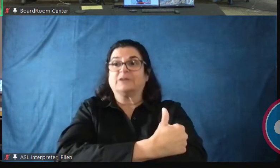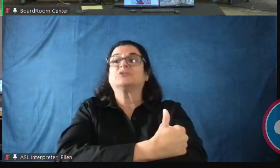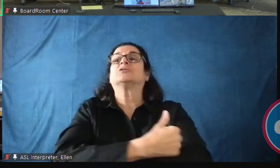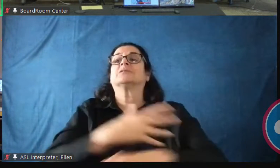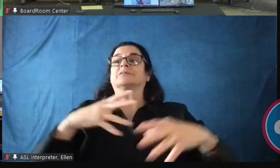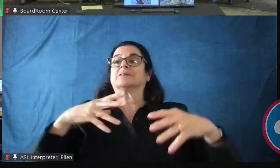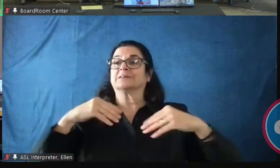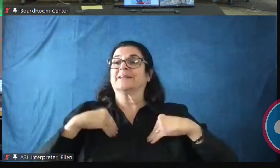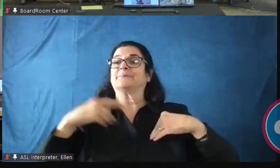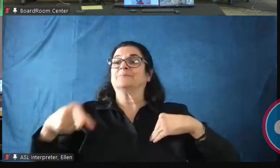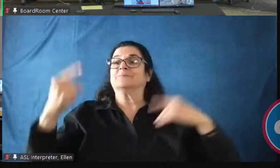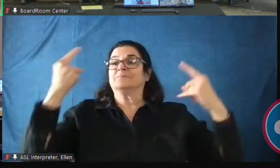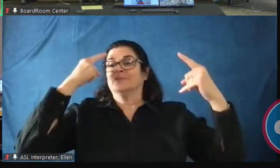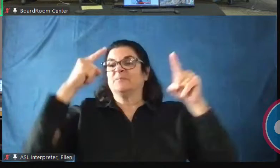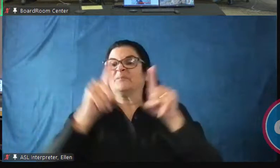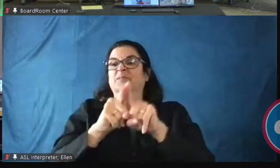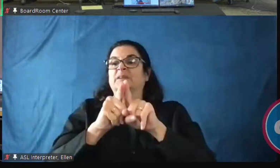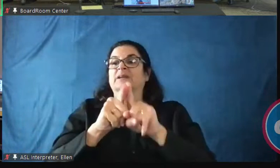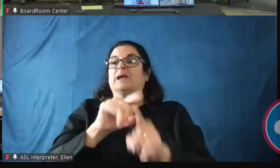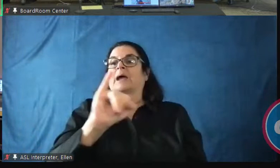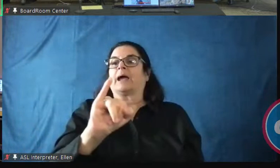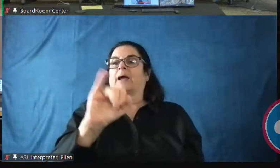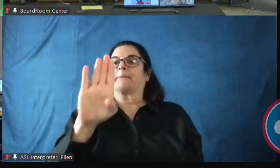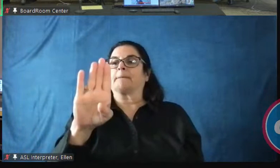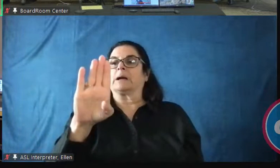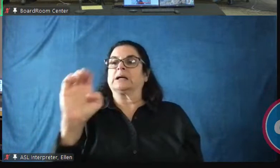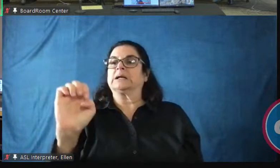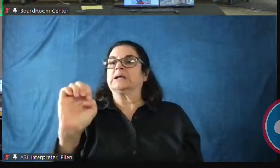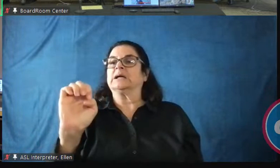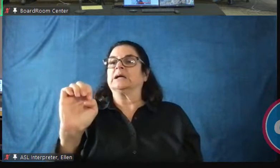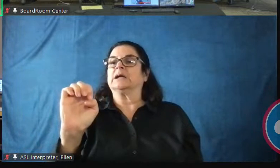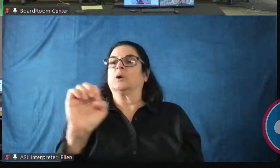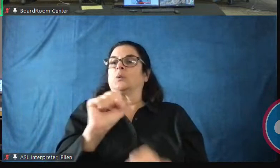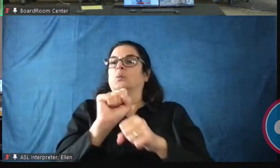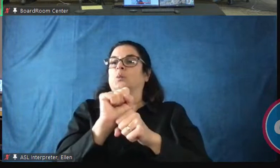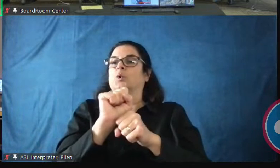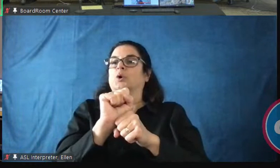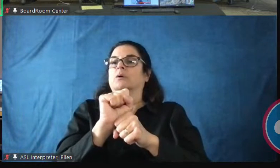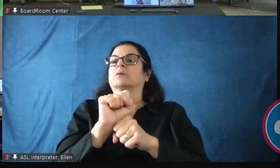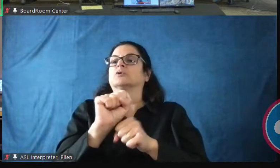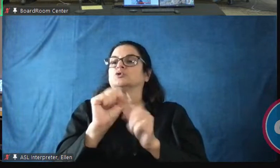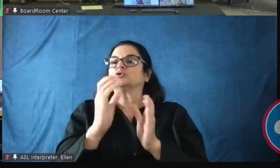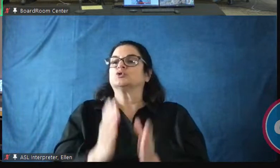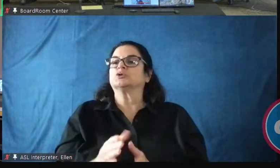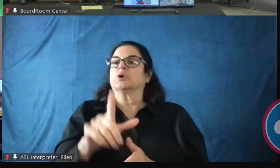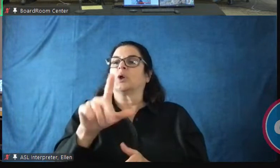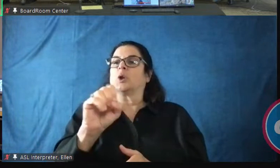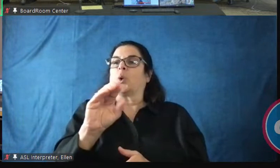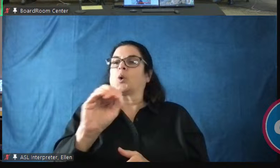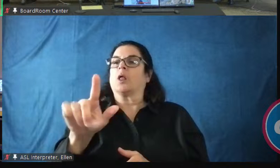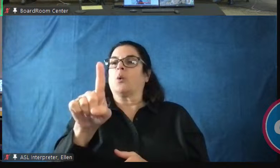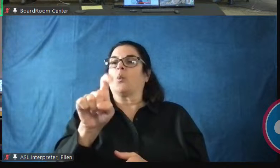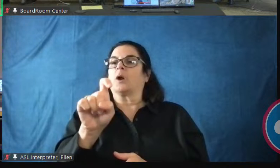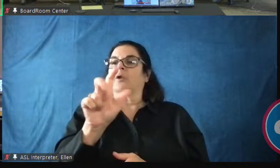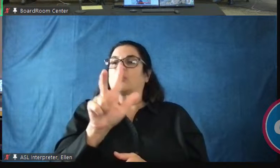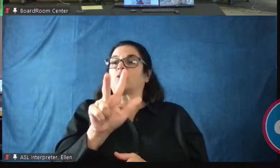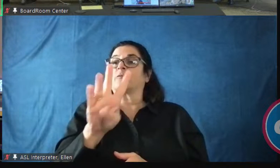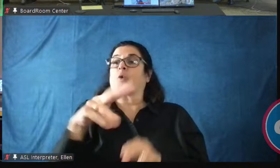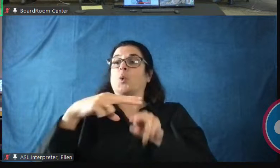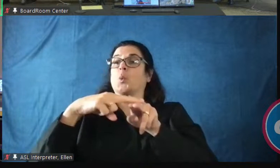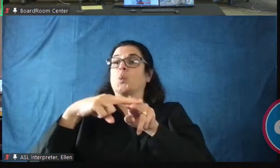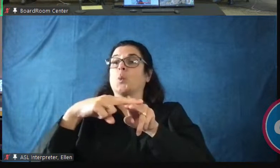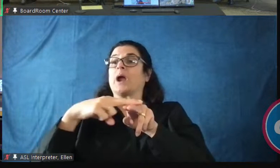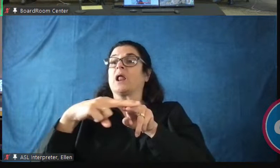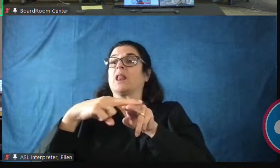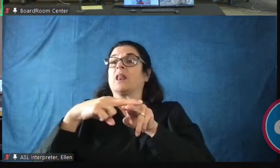the International Brotherhood of Electrical Workers, Local 134, rail janitor coordinators. We'll take a roll call